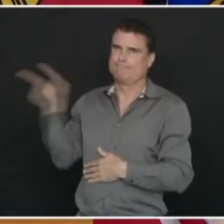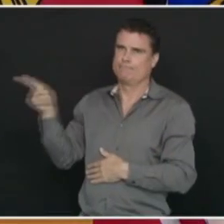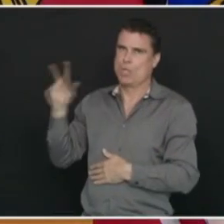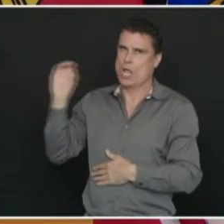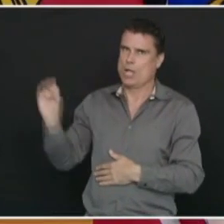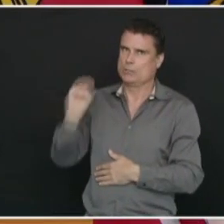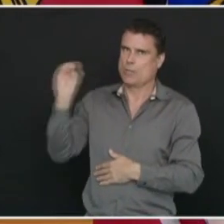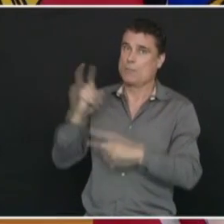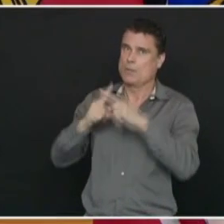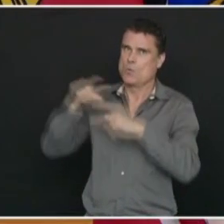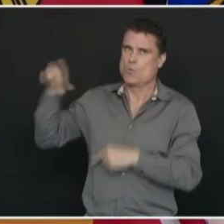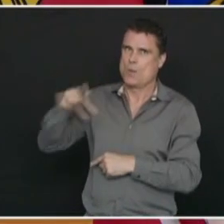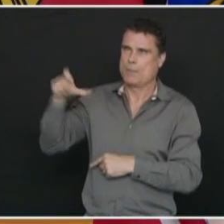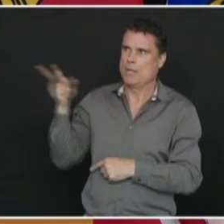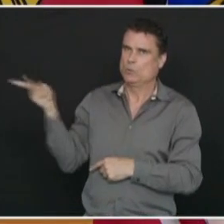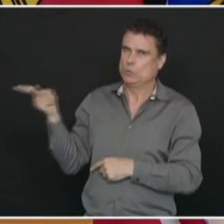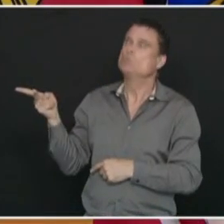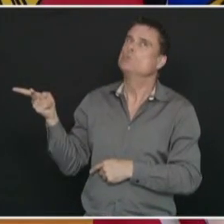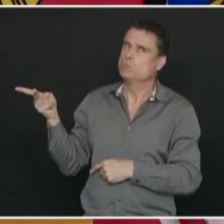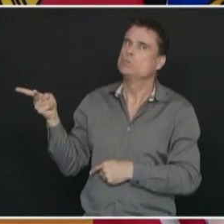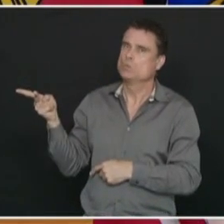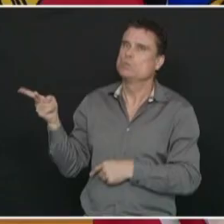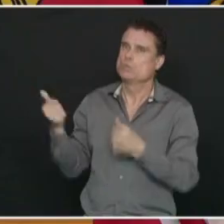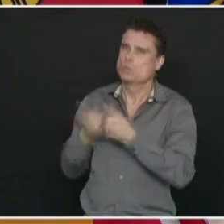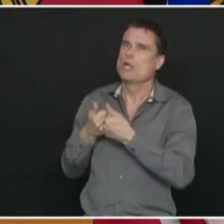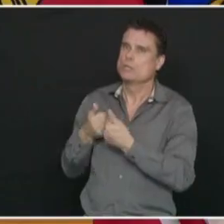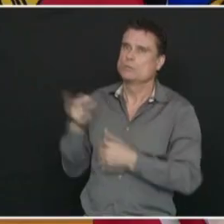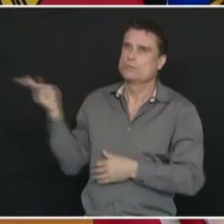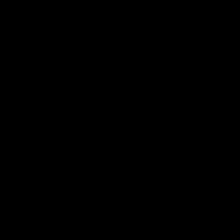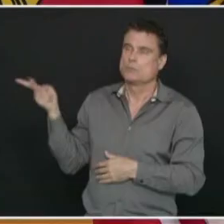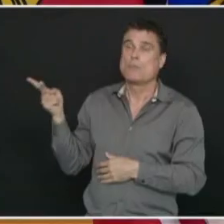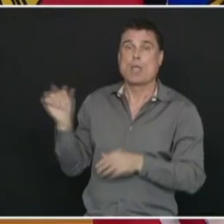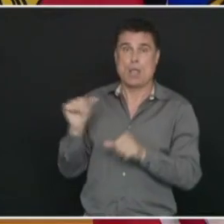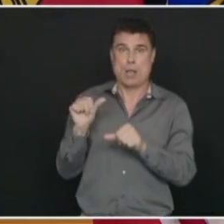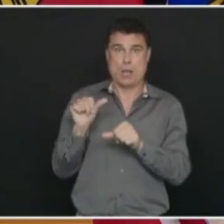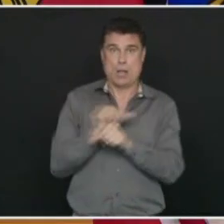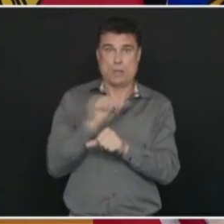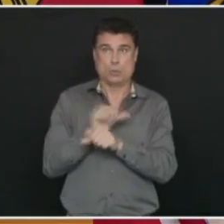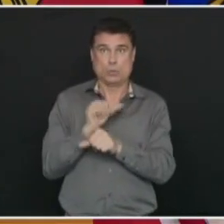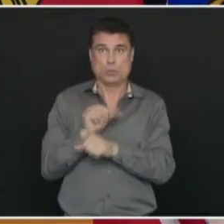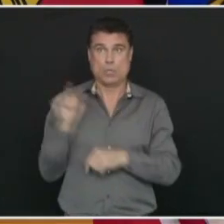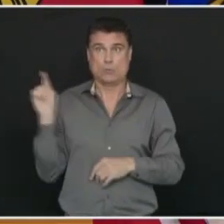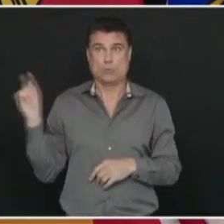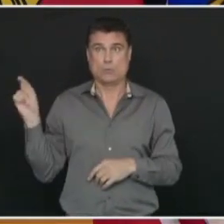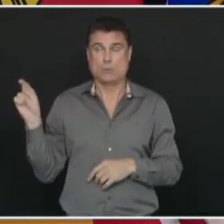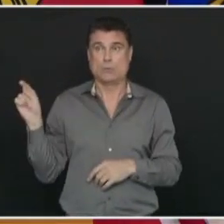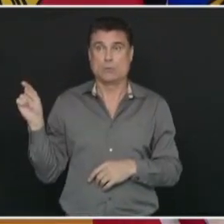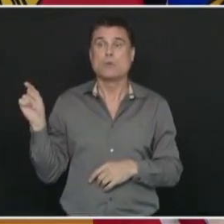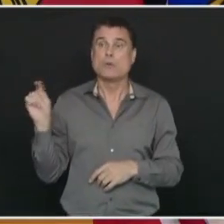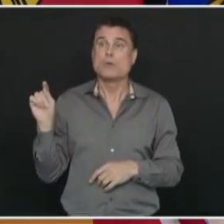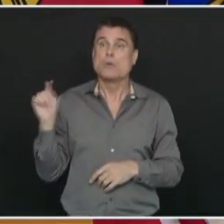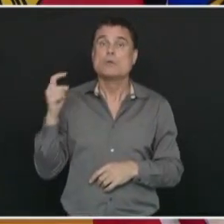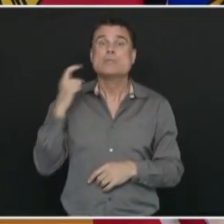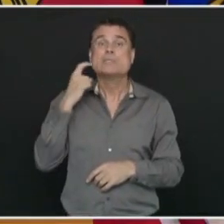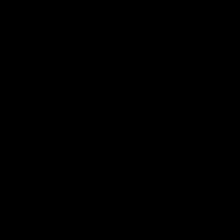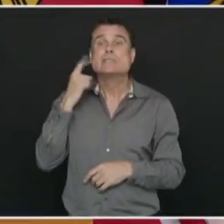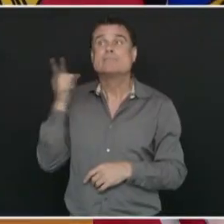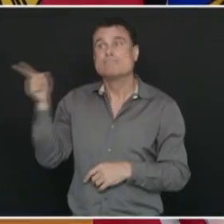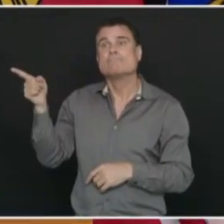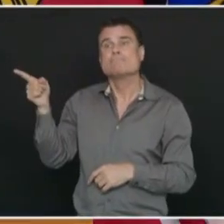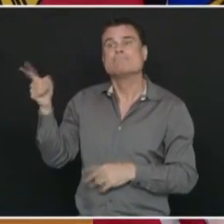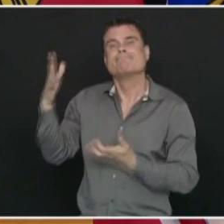that anybody in the province sends in for testing for any respiratory dramatically is tested for COVID as well.